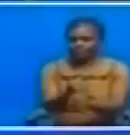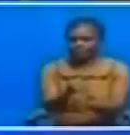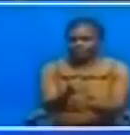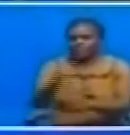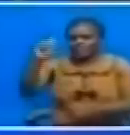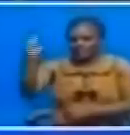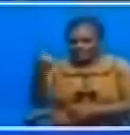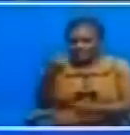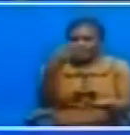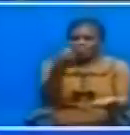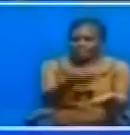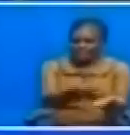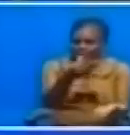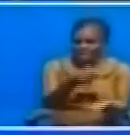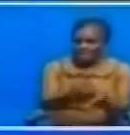Kenya shillings,